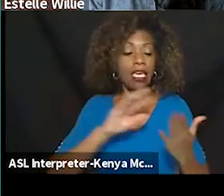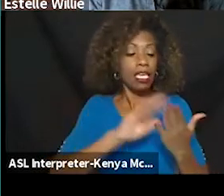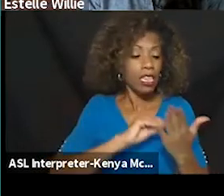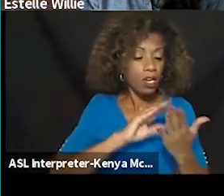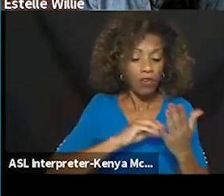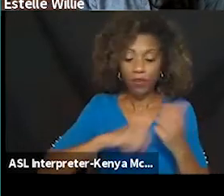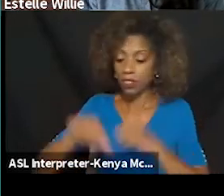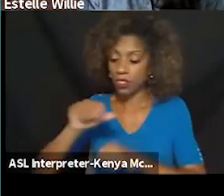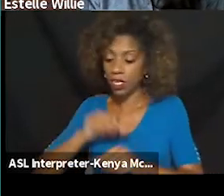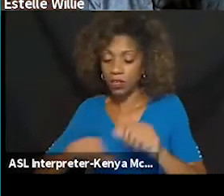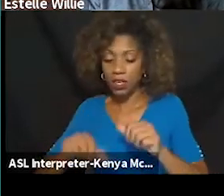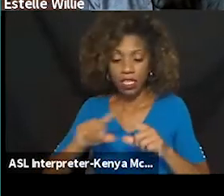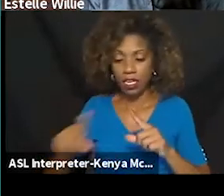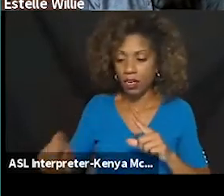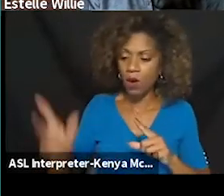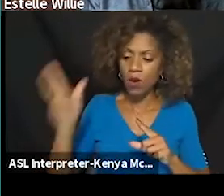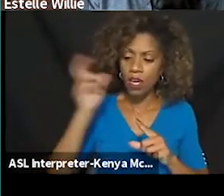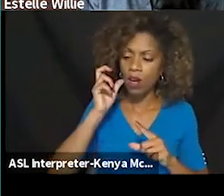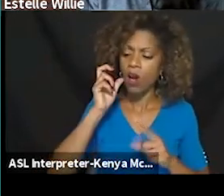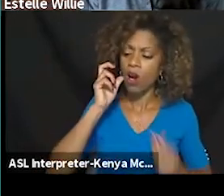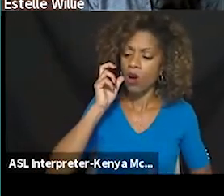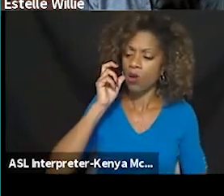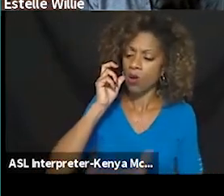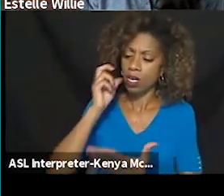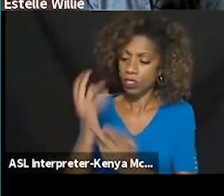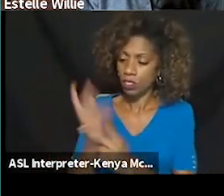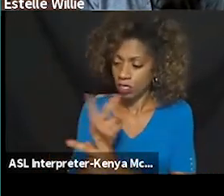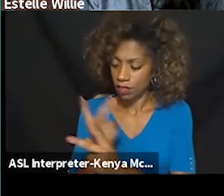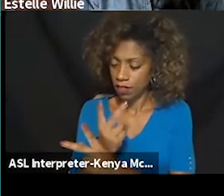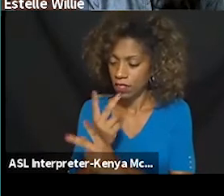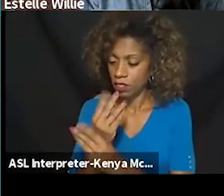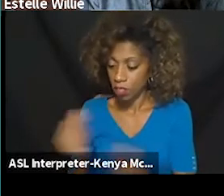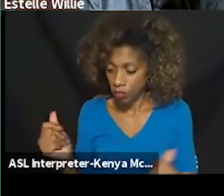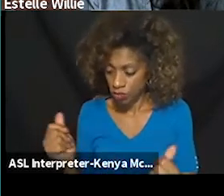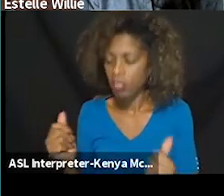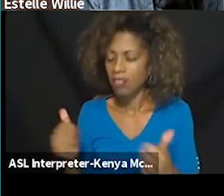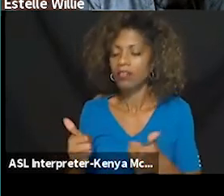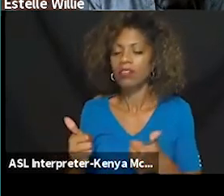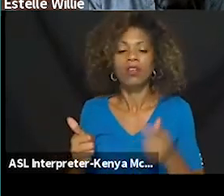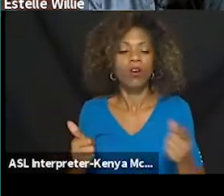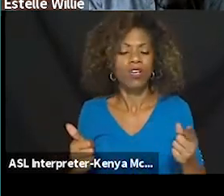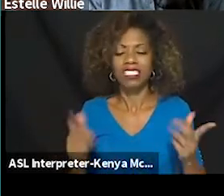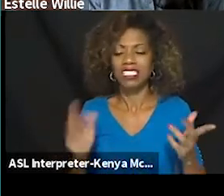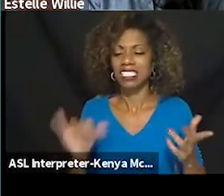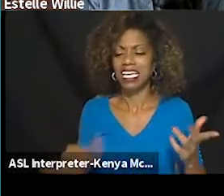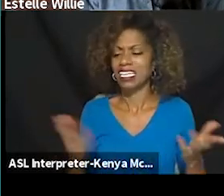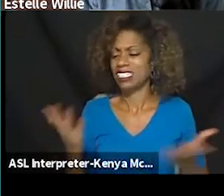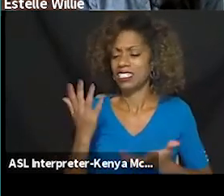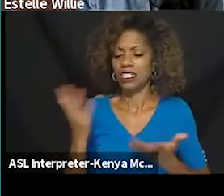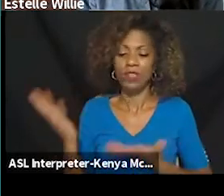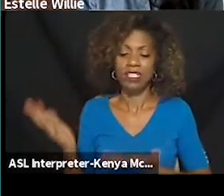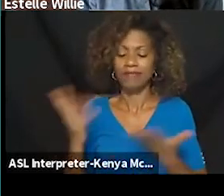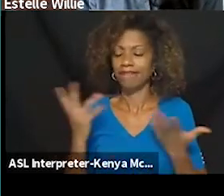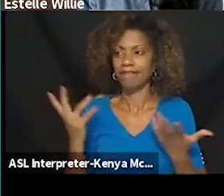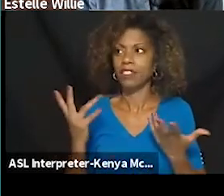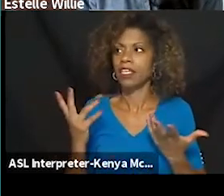doing, troubleshoot, and we're listening along the way. And then, delivering things that would help them.